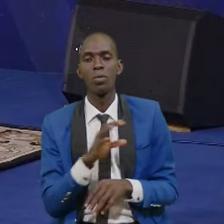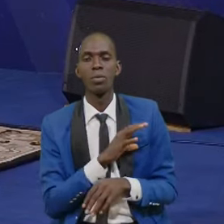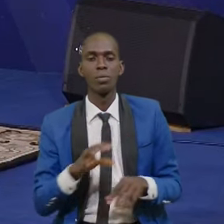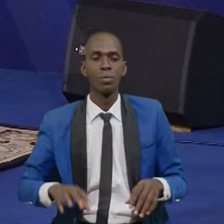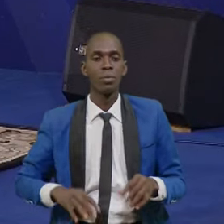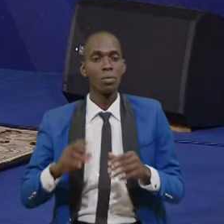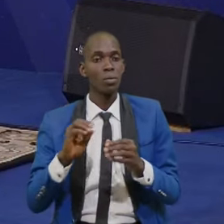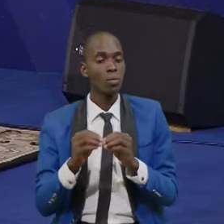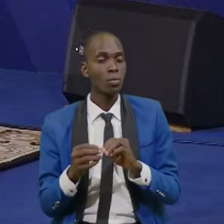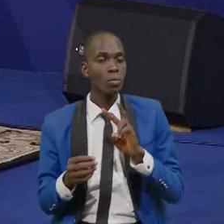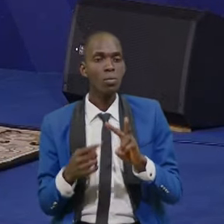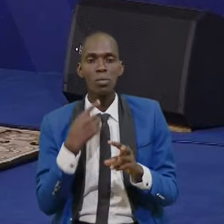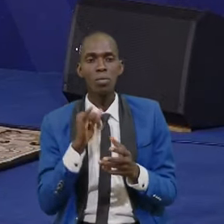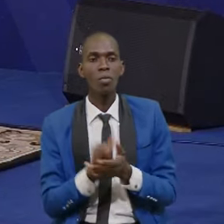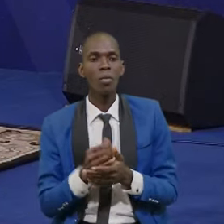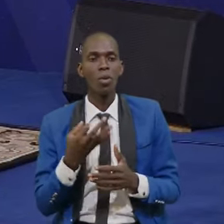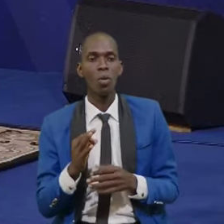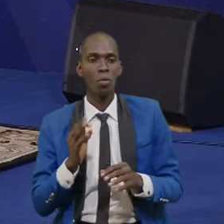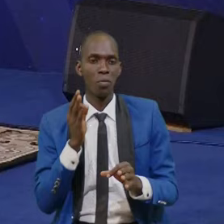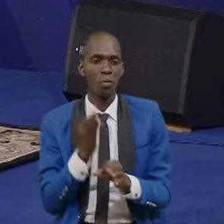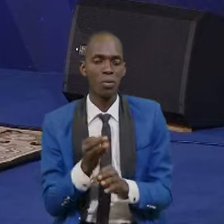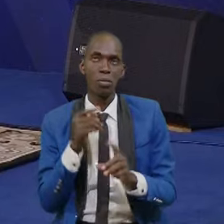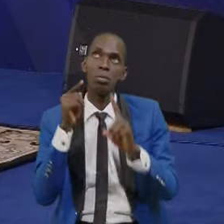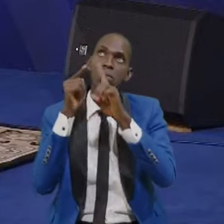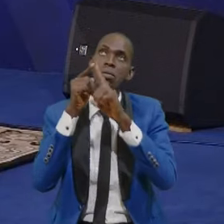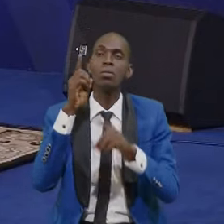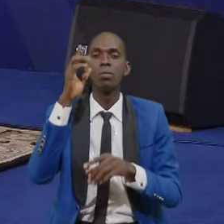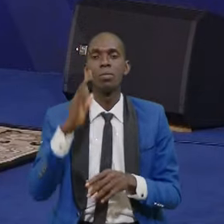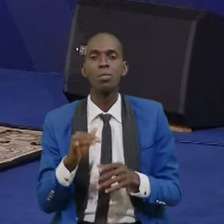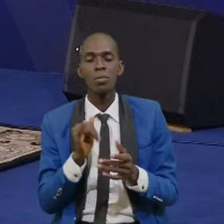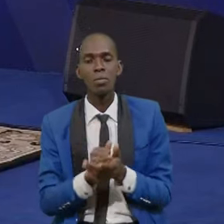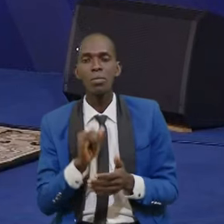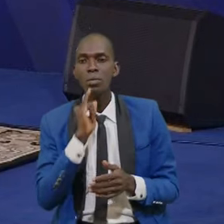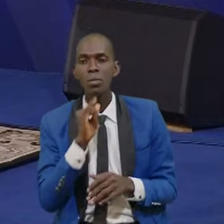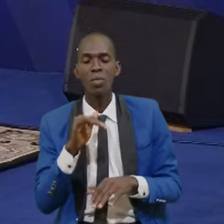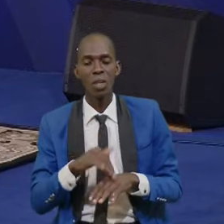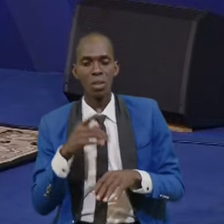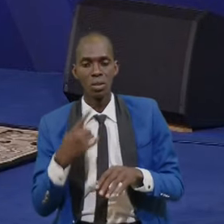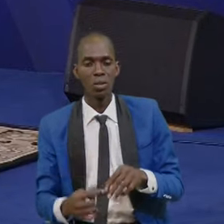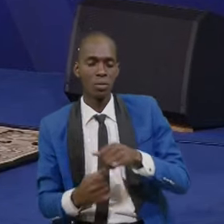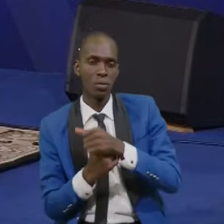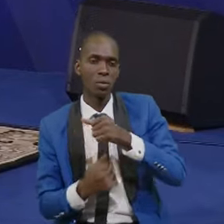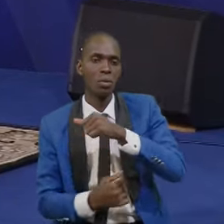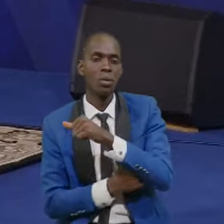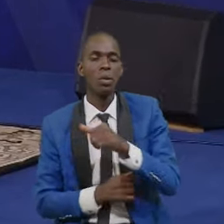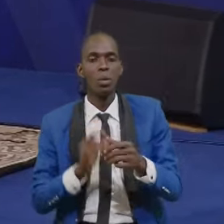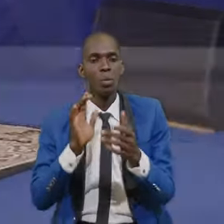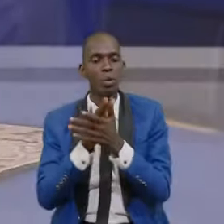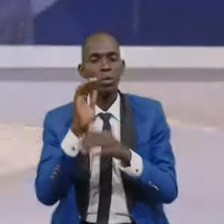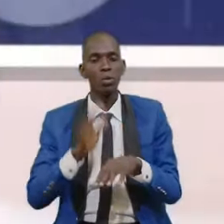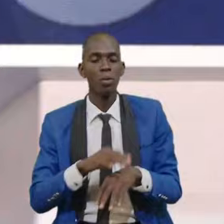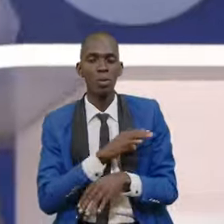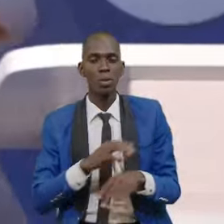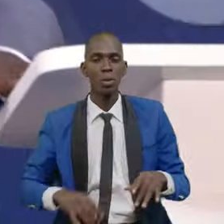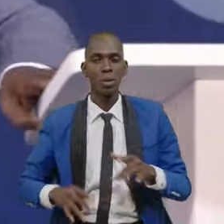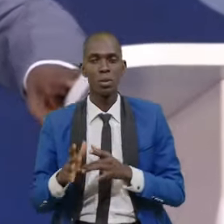us, and of faith towards God. That's how the foundation, believe on the Lord Jesus Christ, and thou